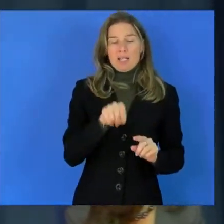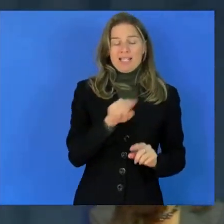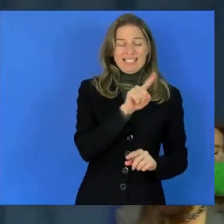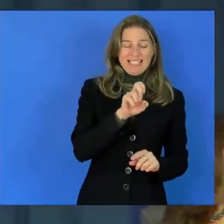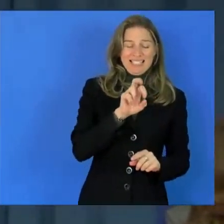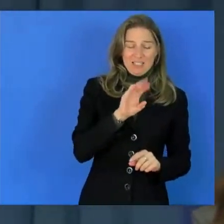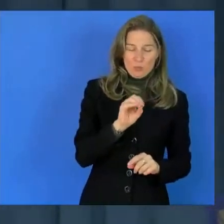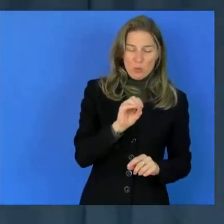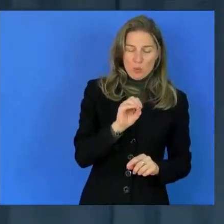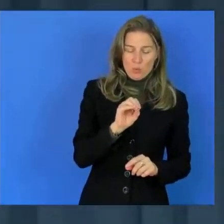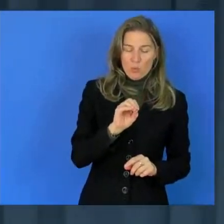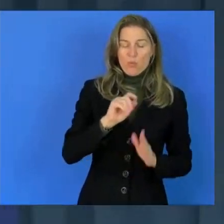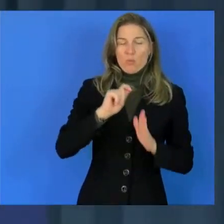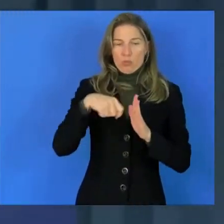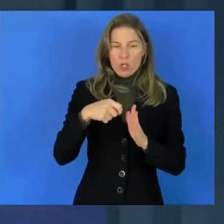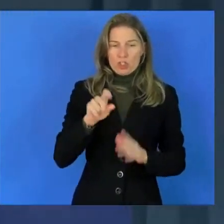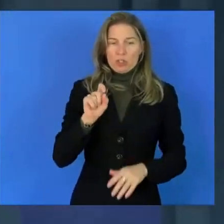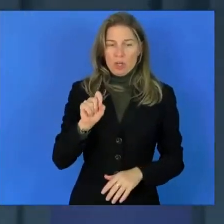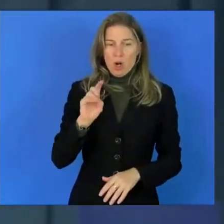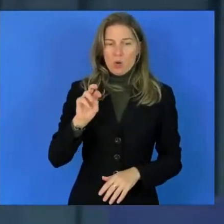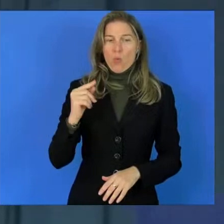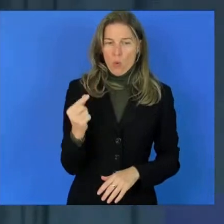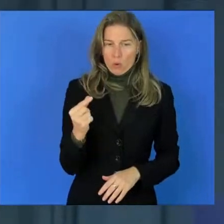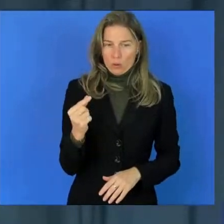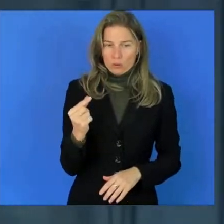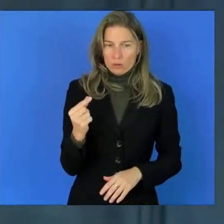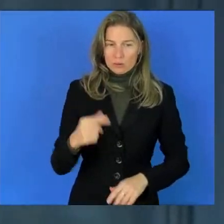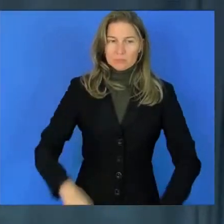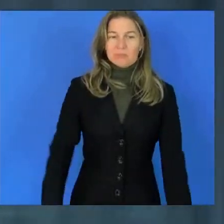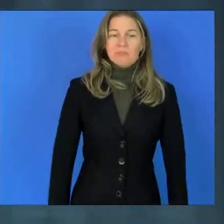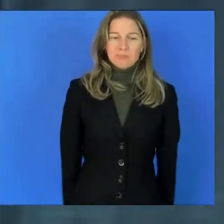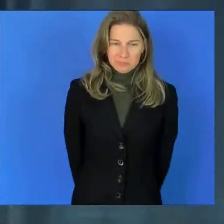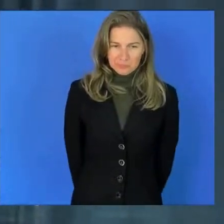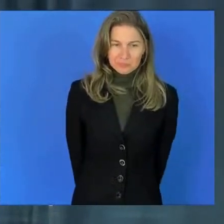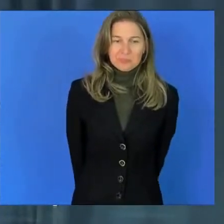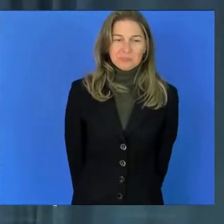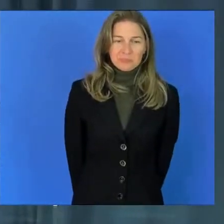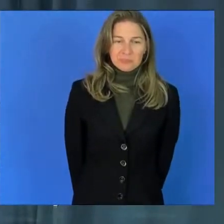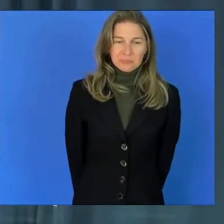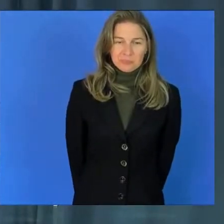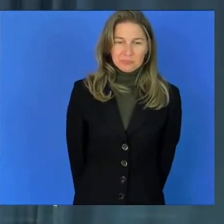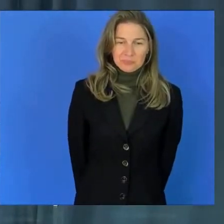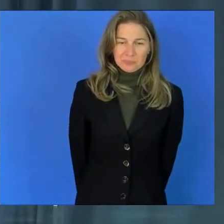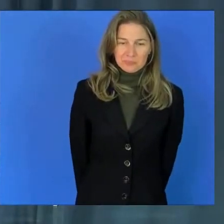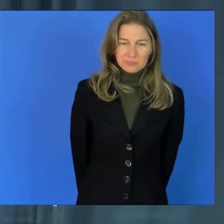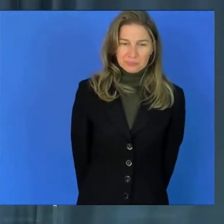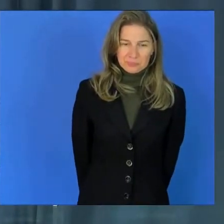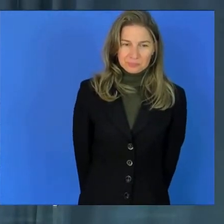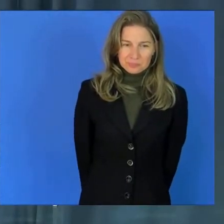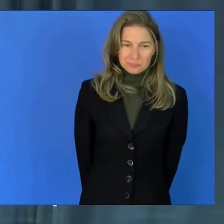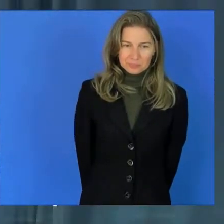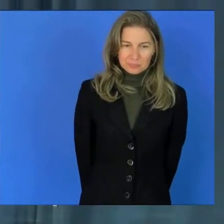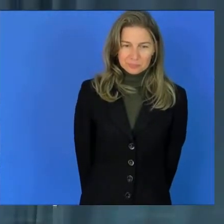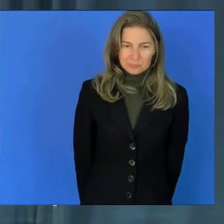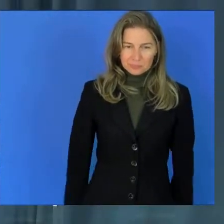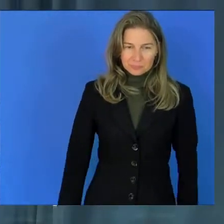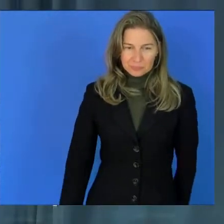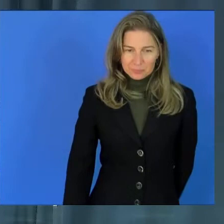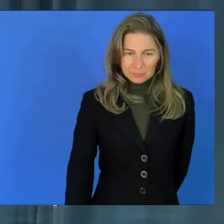The second most important thing that you need to have, and I'm sorry for all this housekeeping, is download the app